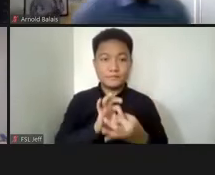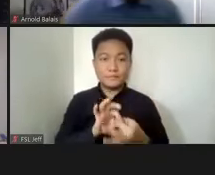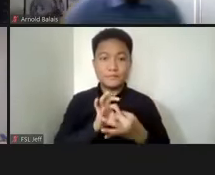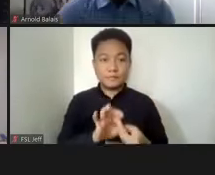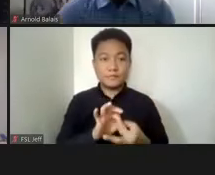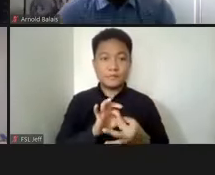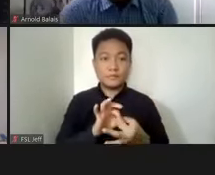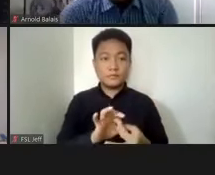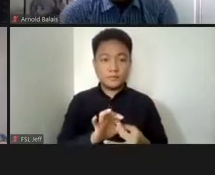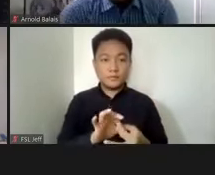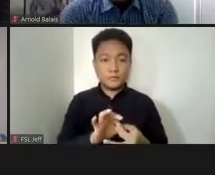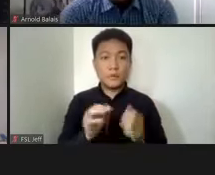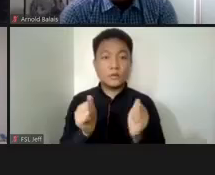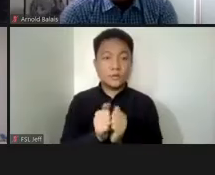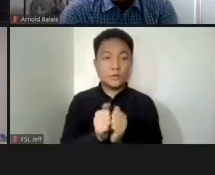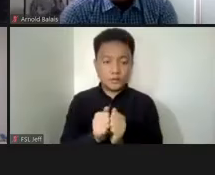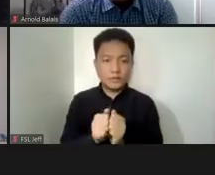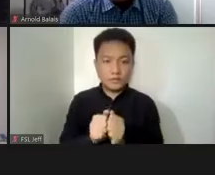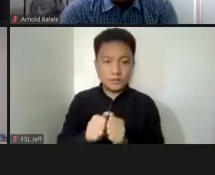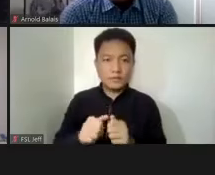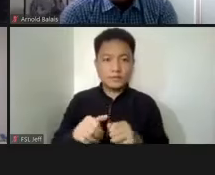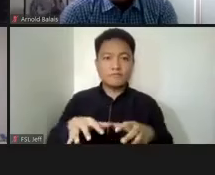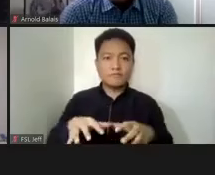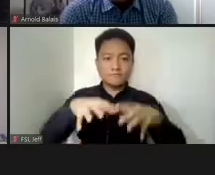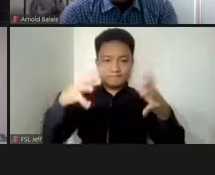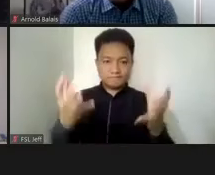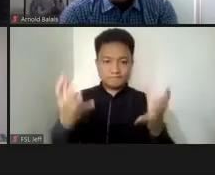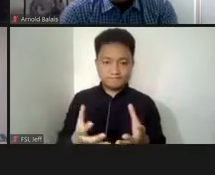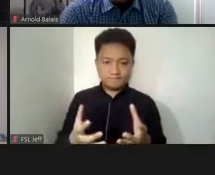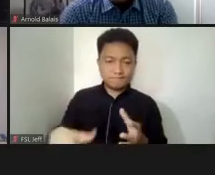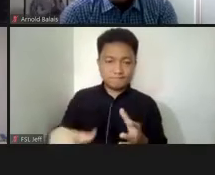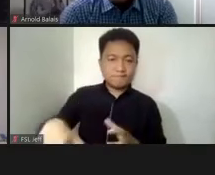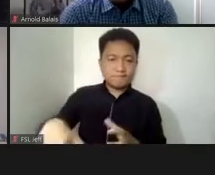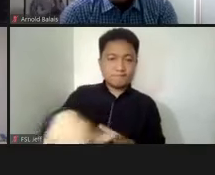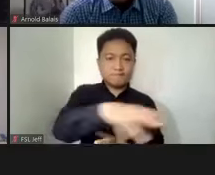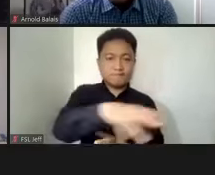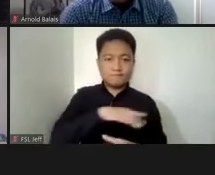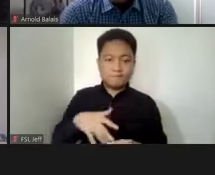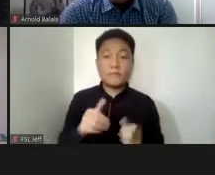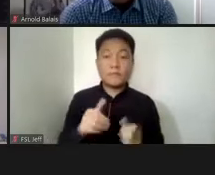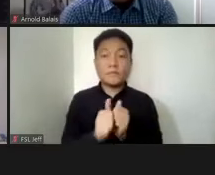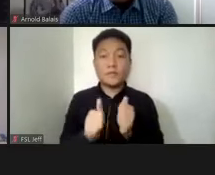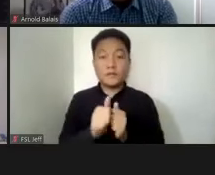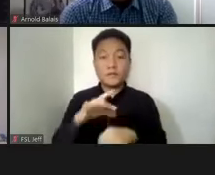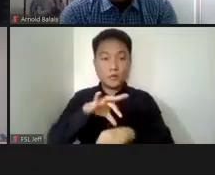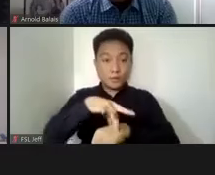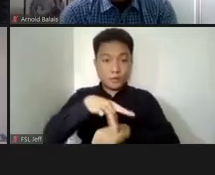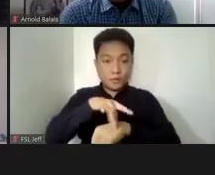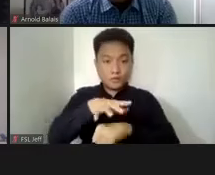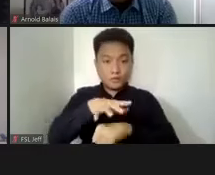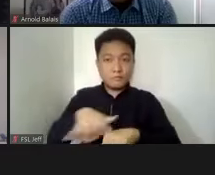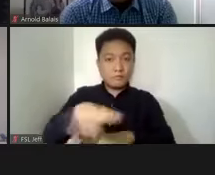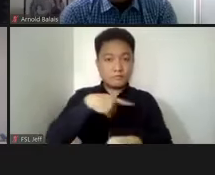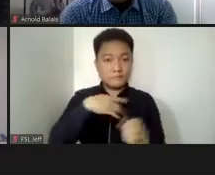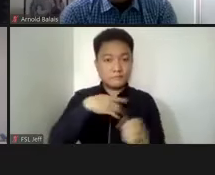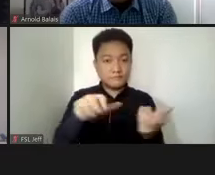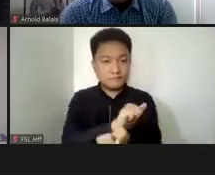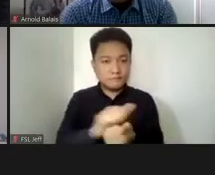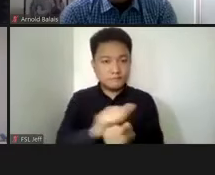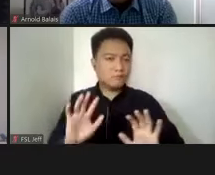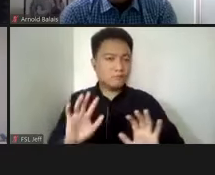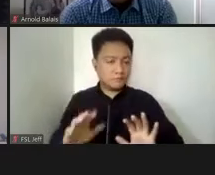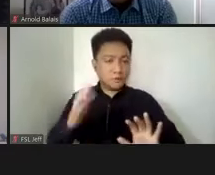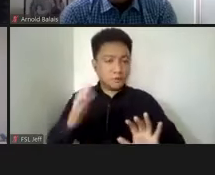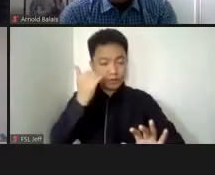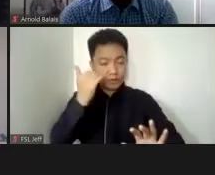in because you and I will suffer. Therefore, being mindful of what we